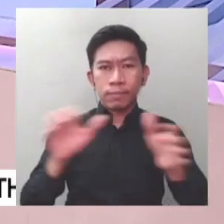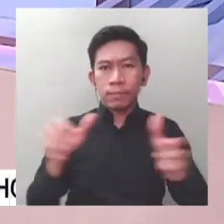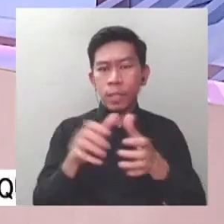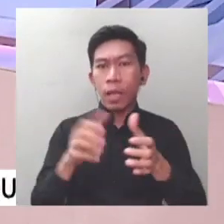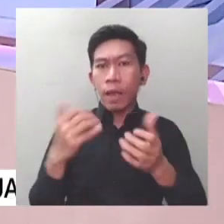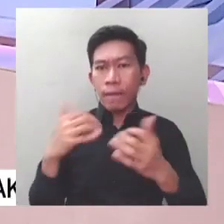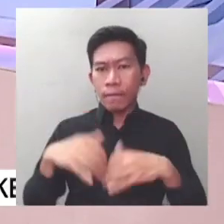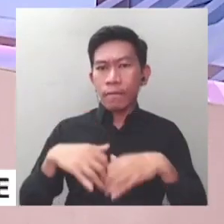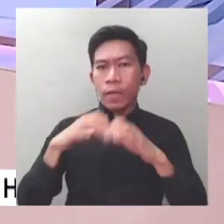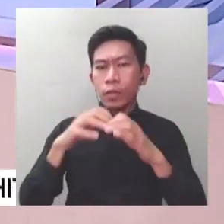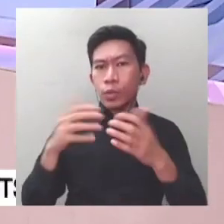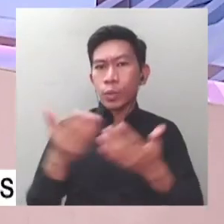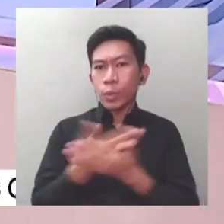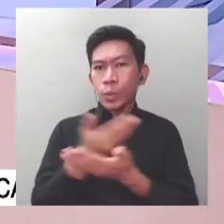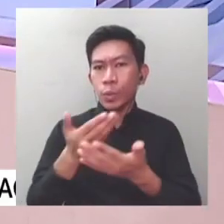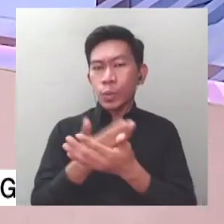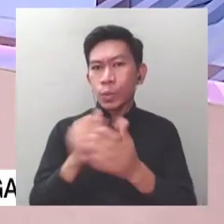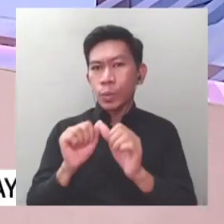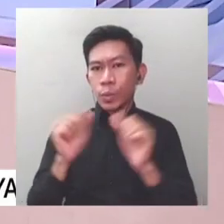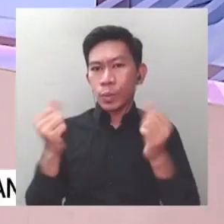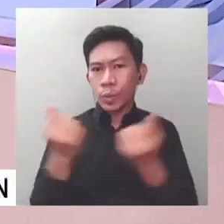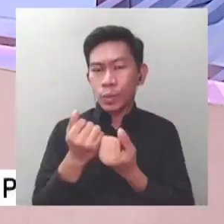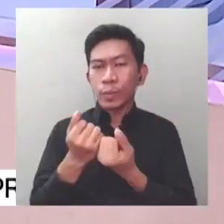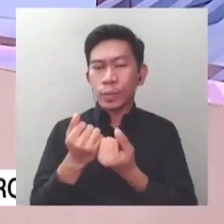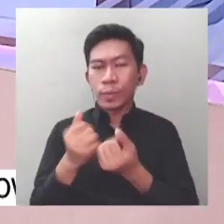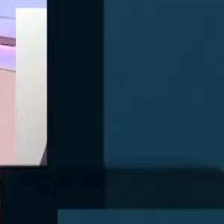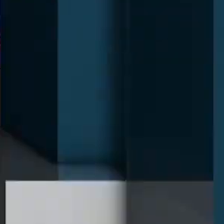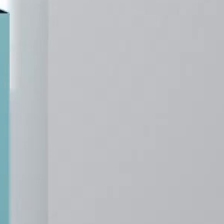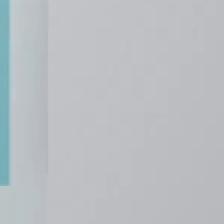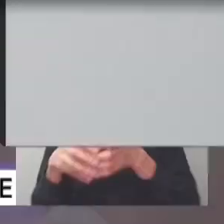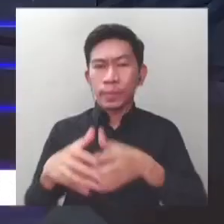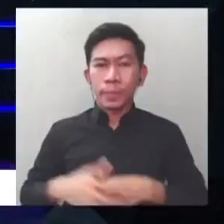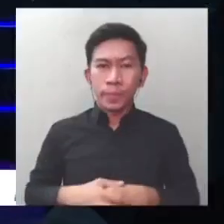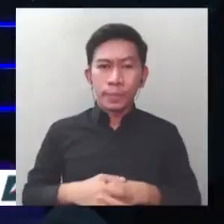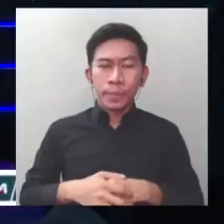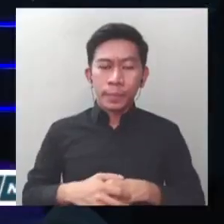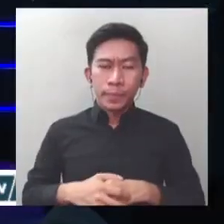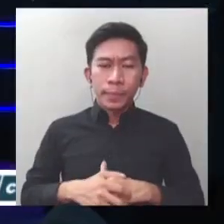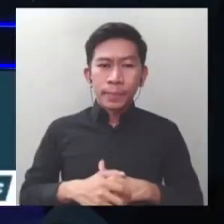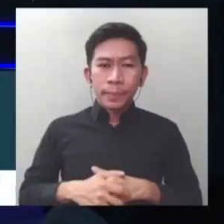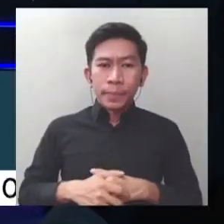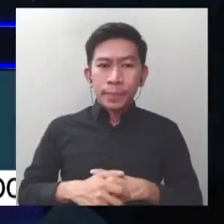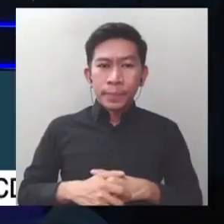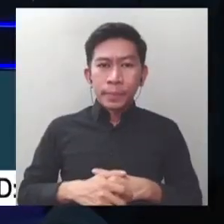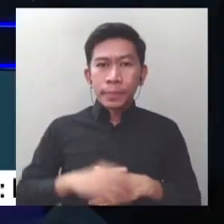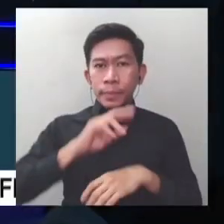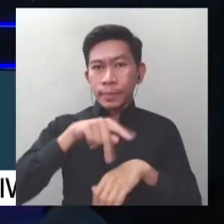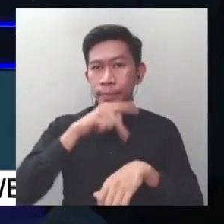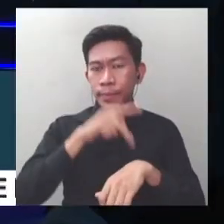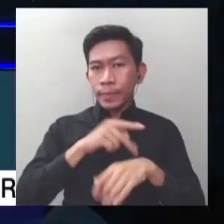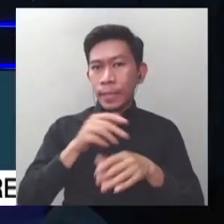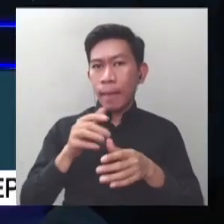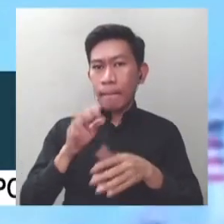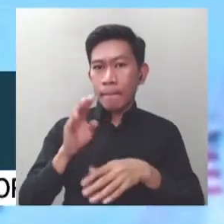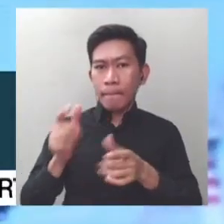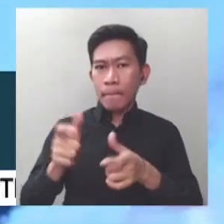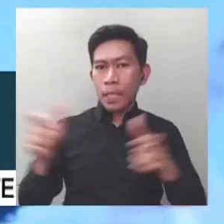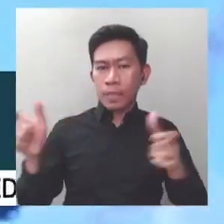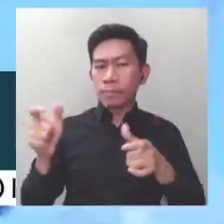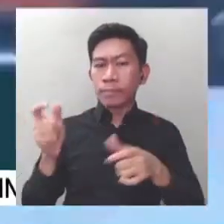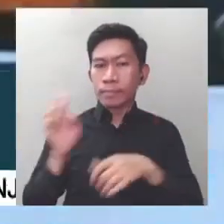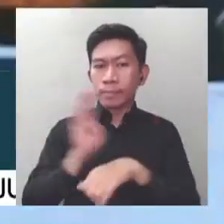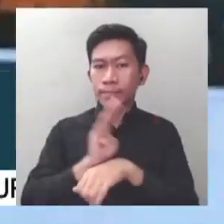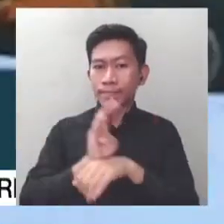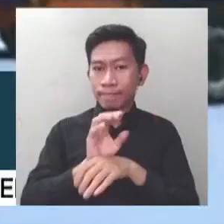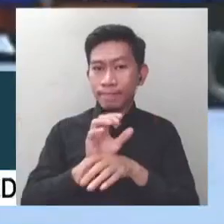association and shipping routes. Andrea Taguines reports. The Philippines' biggest business group says the